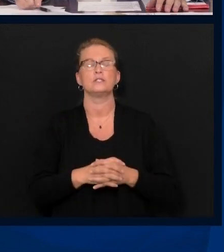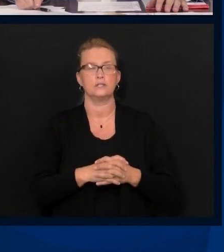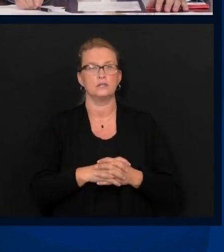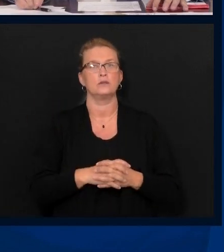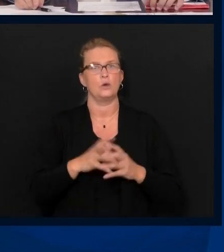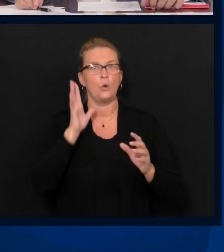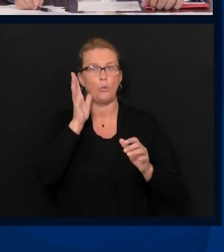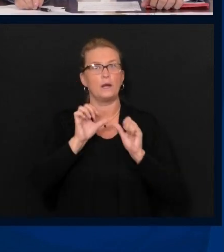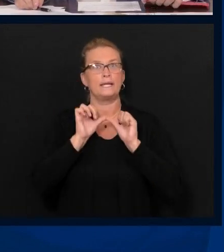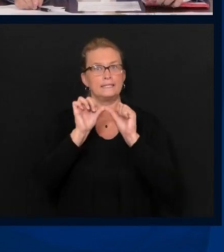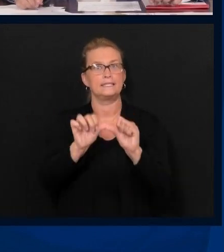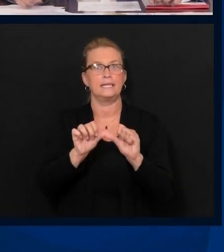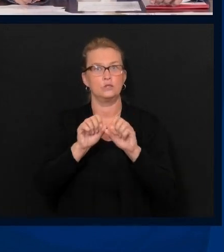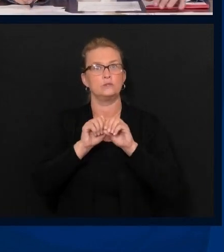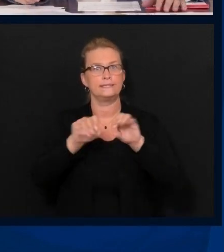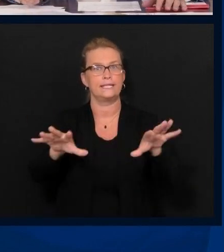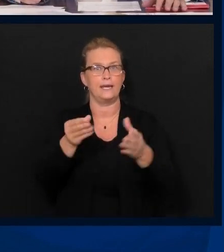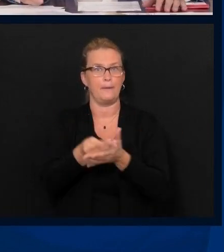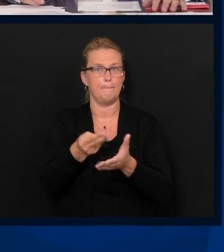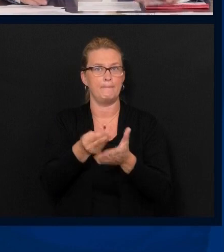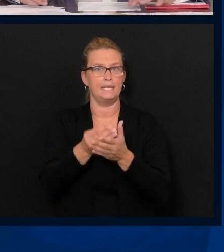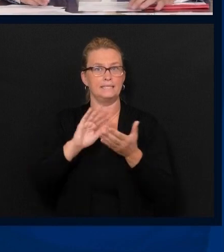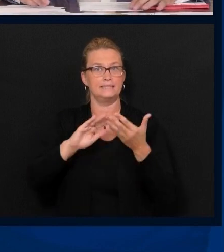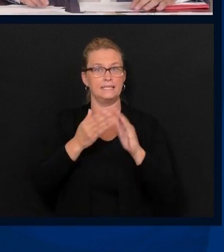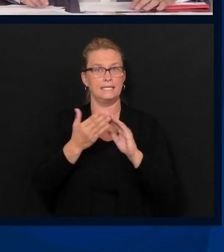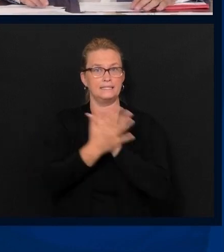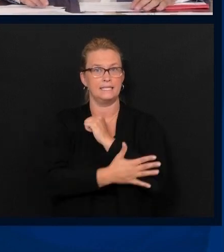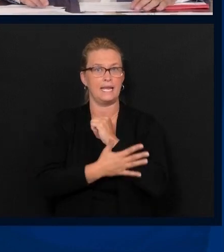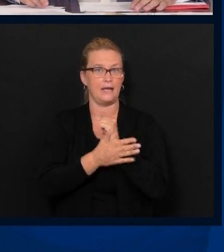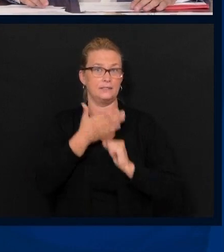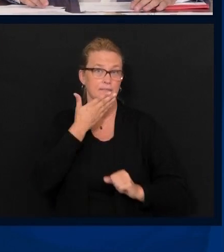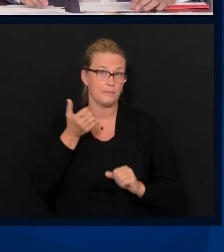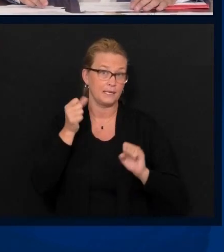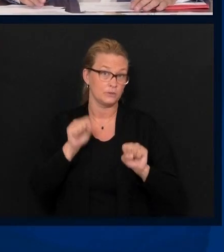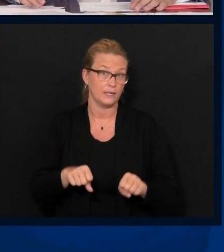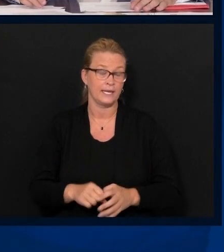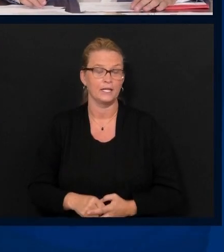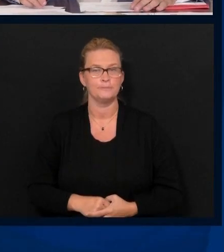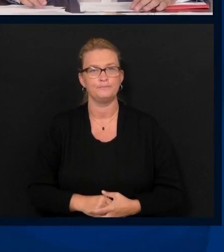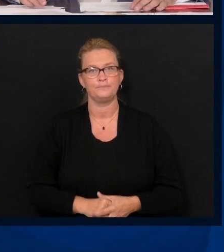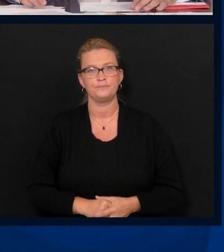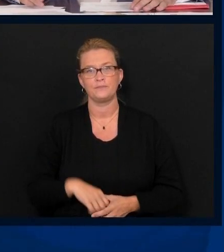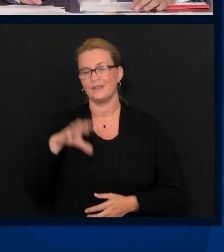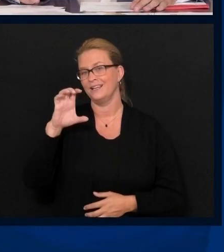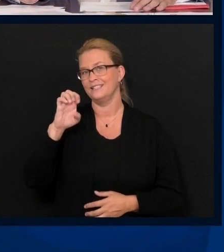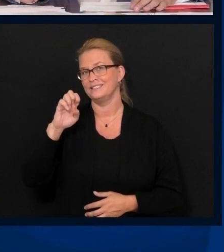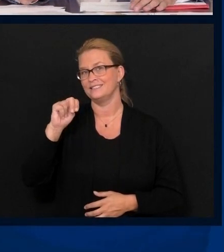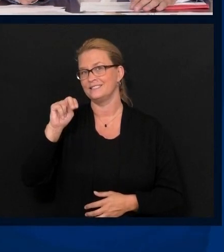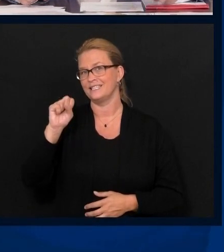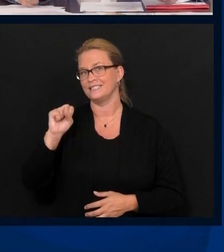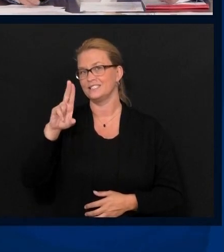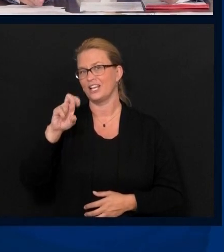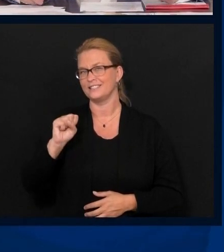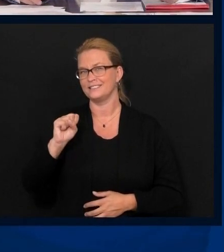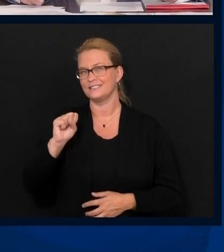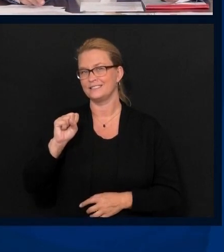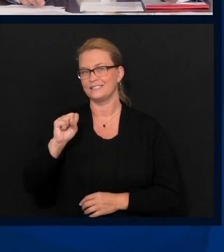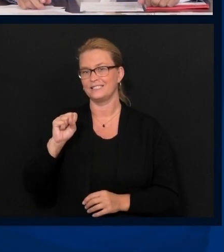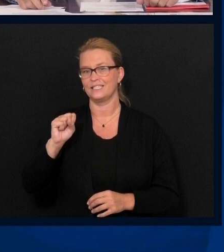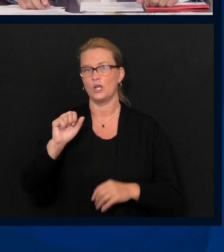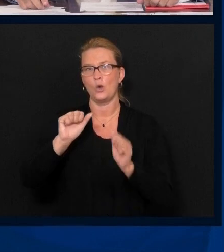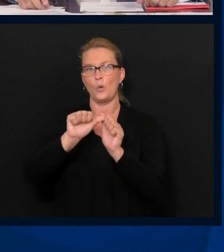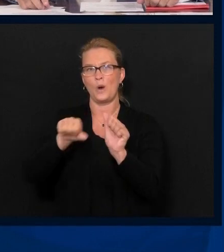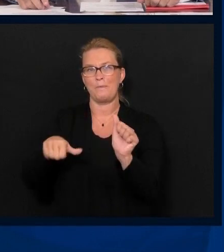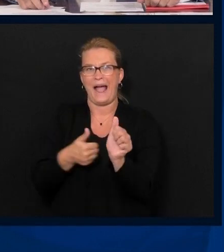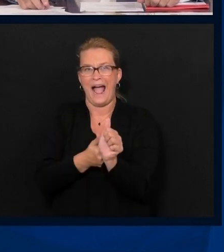it and keep pumping the money out to the cities and counties as best we possibly can. The census, we fell behind Idaho